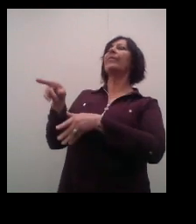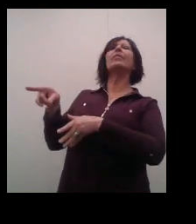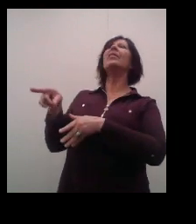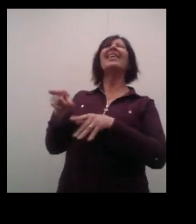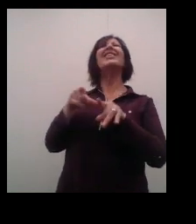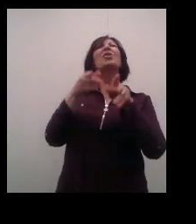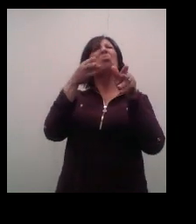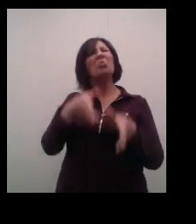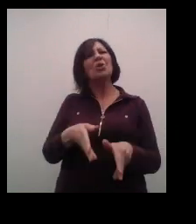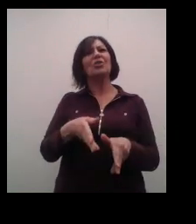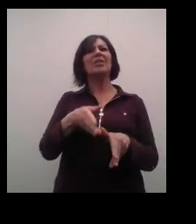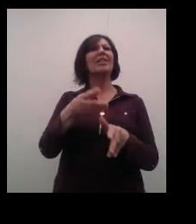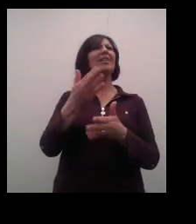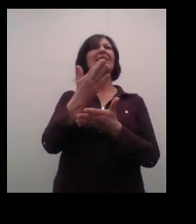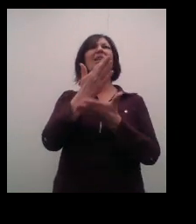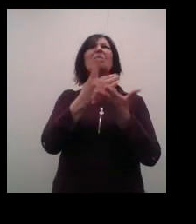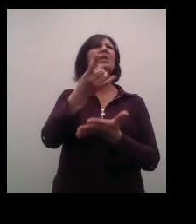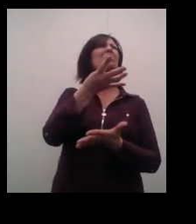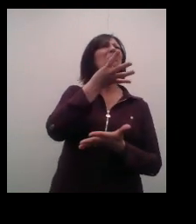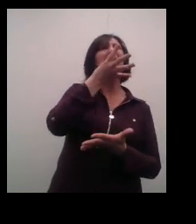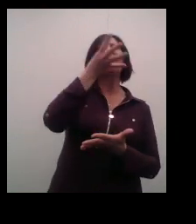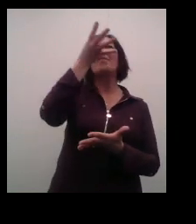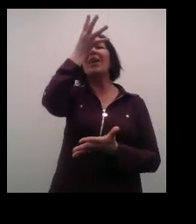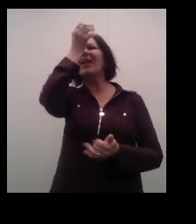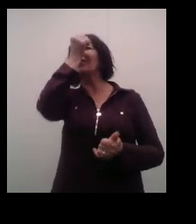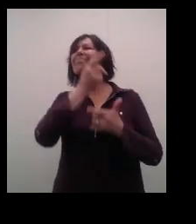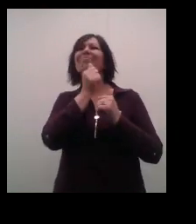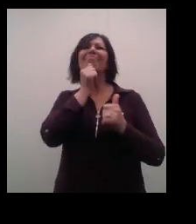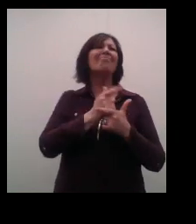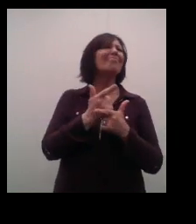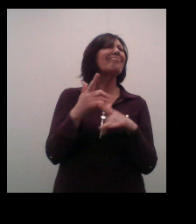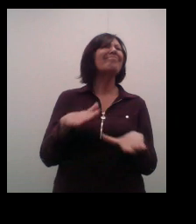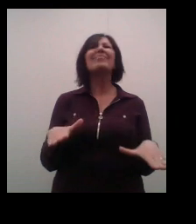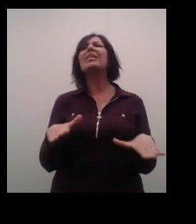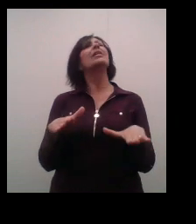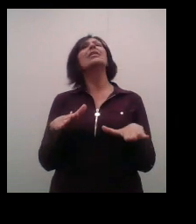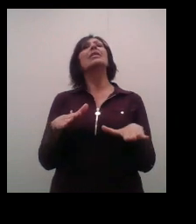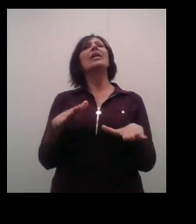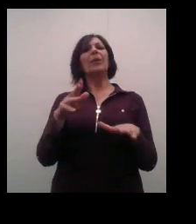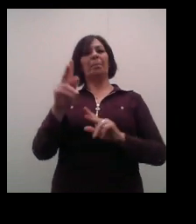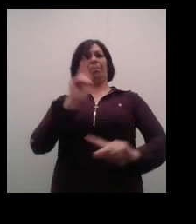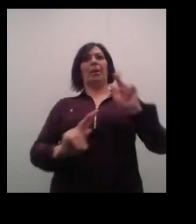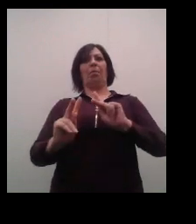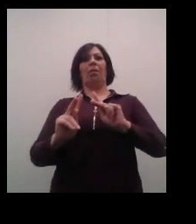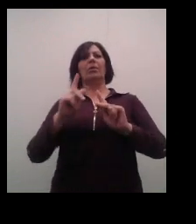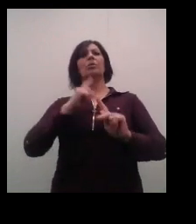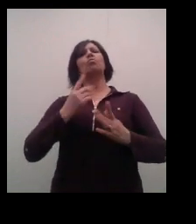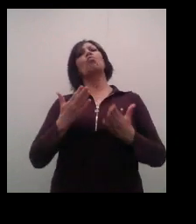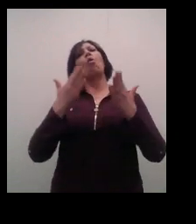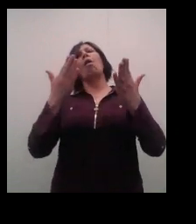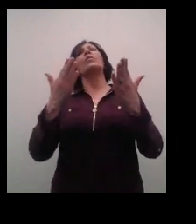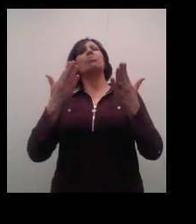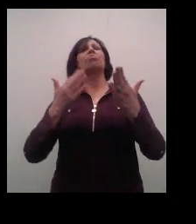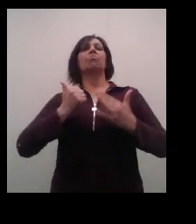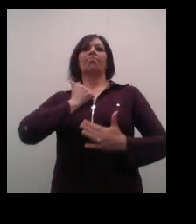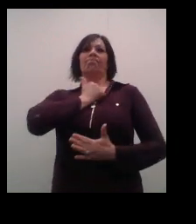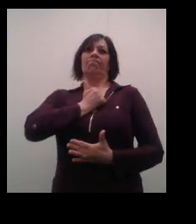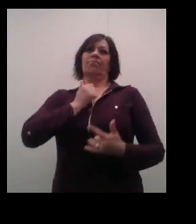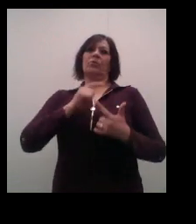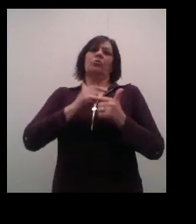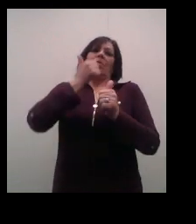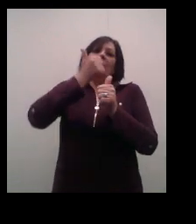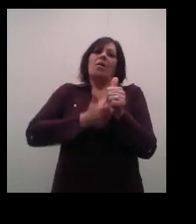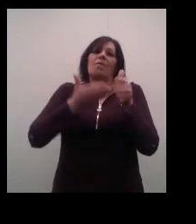but mothers, fathers, sisters, brothers, children, grandparents, and we just offer our deepest condolences to each and every one of those